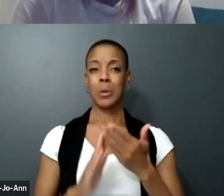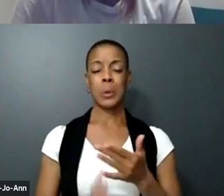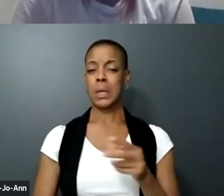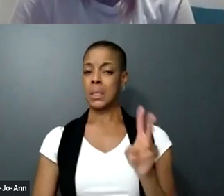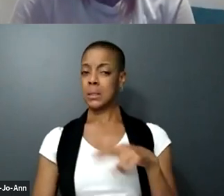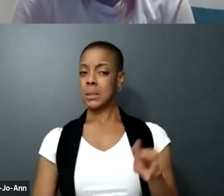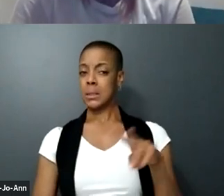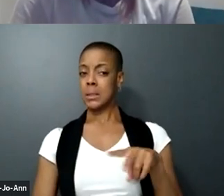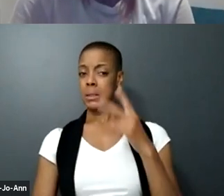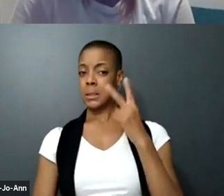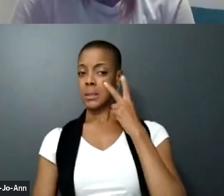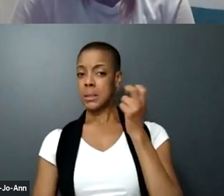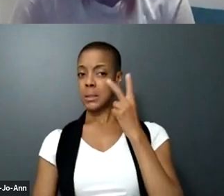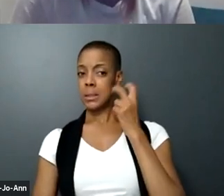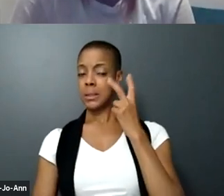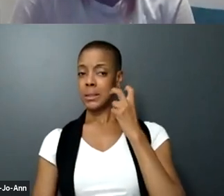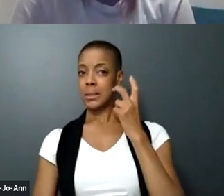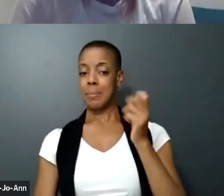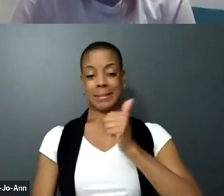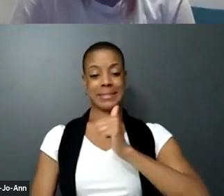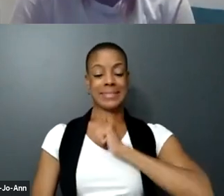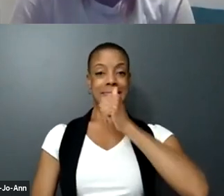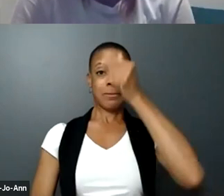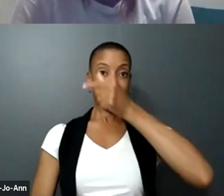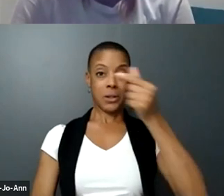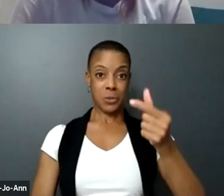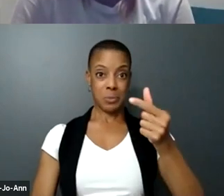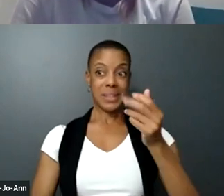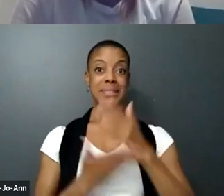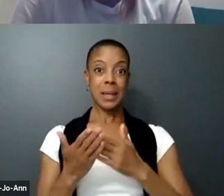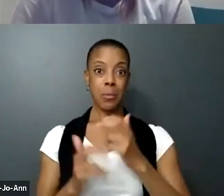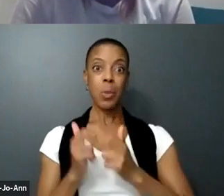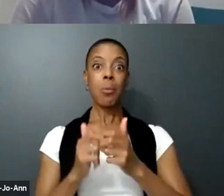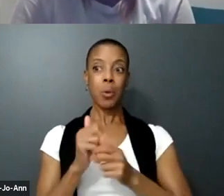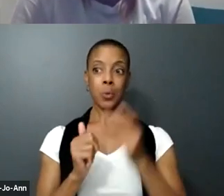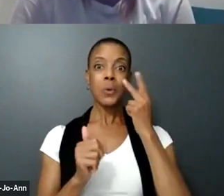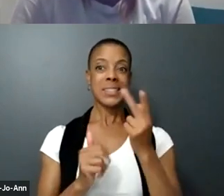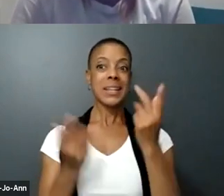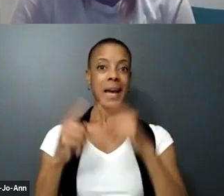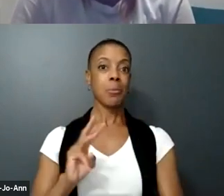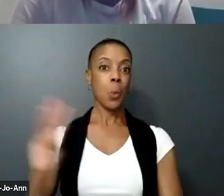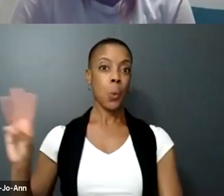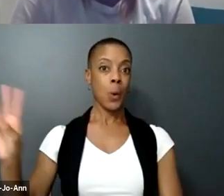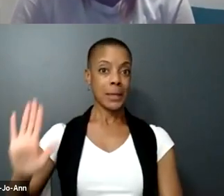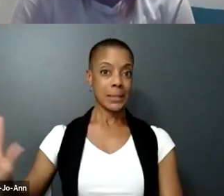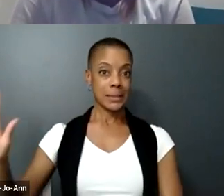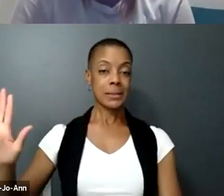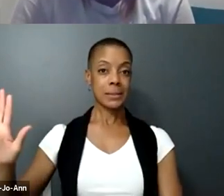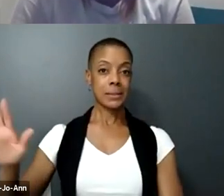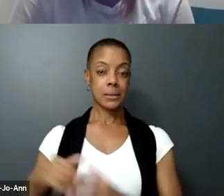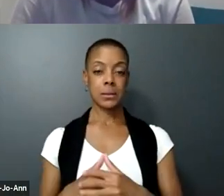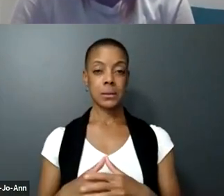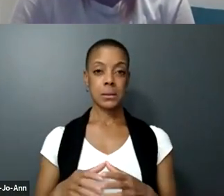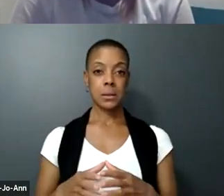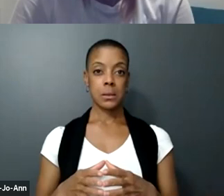about self-government and some of the problems that we've seen with self-government agreements from out west, and some hesitation in that regard as